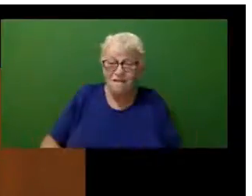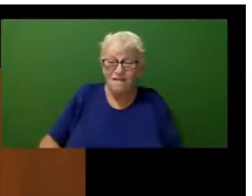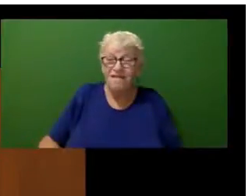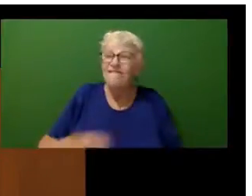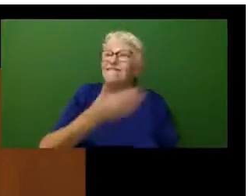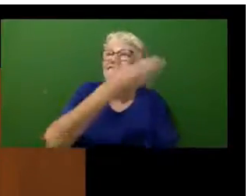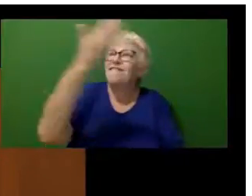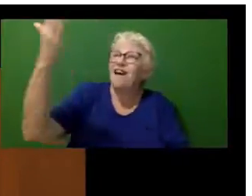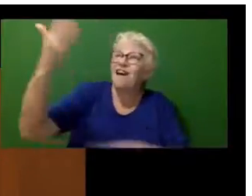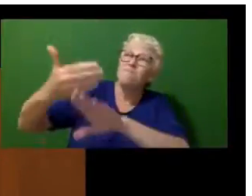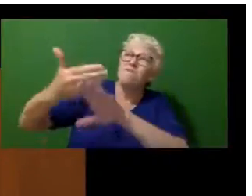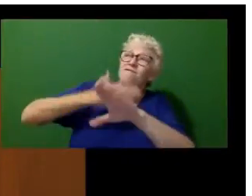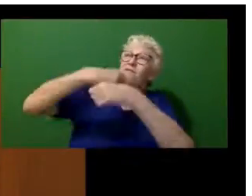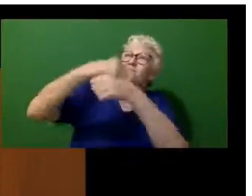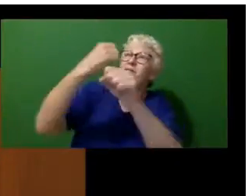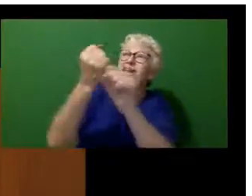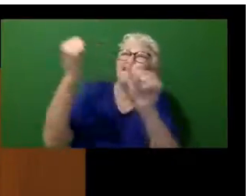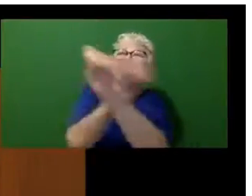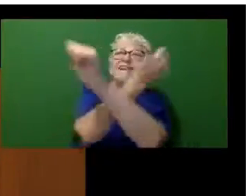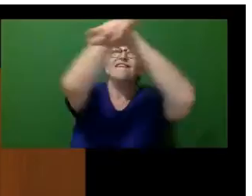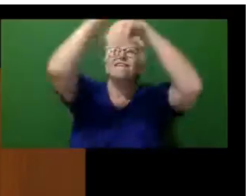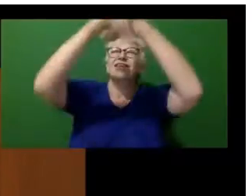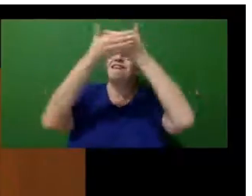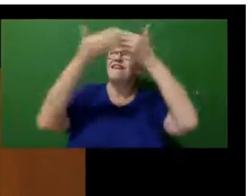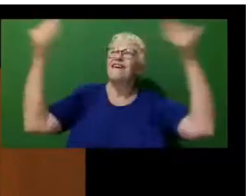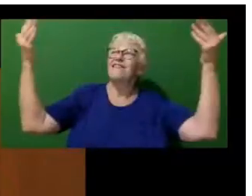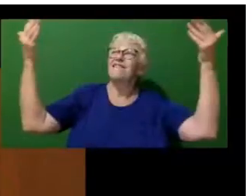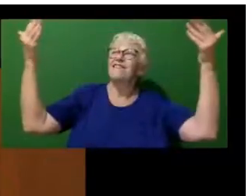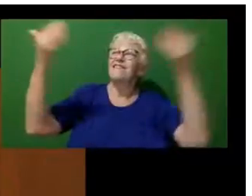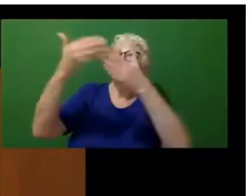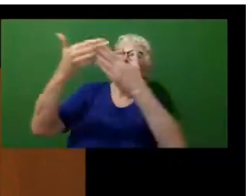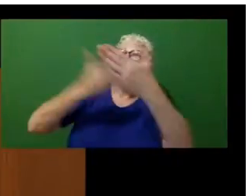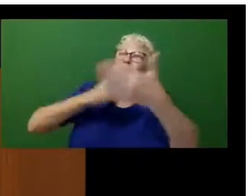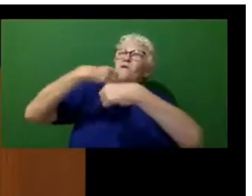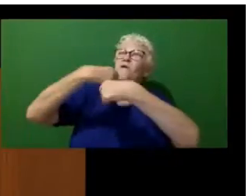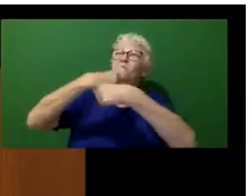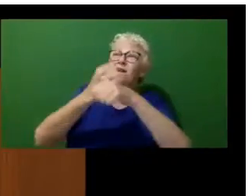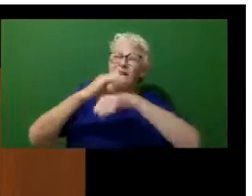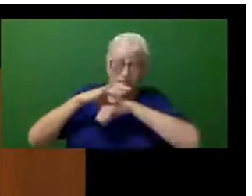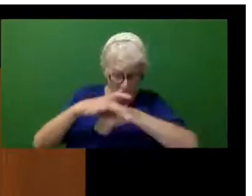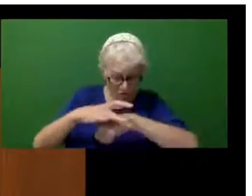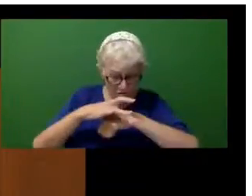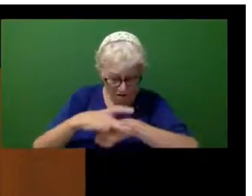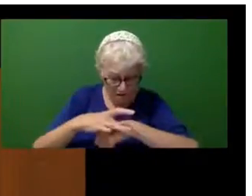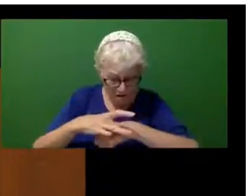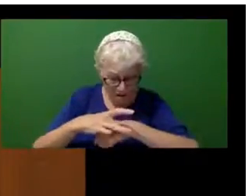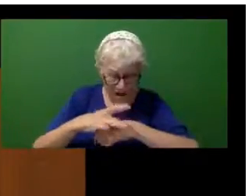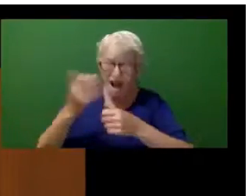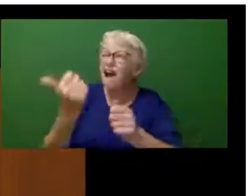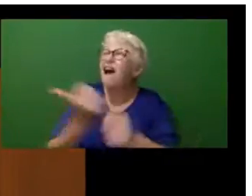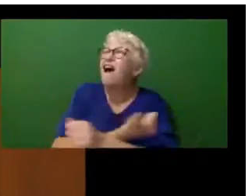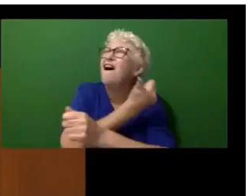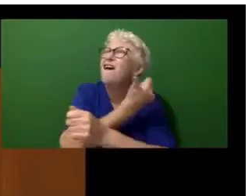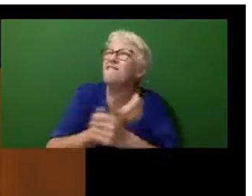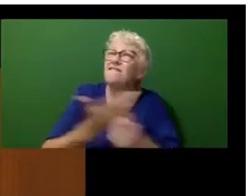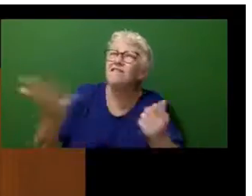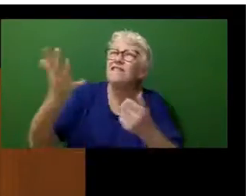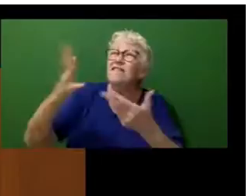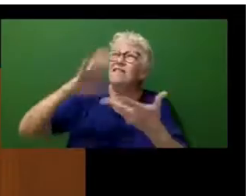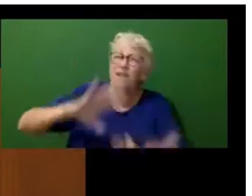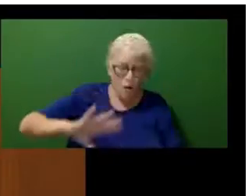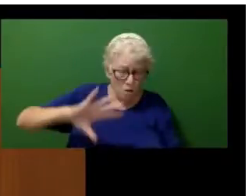Bereshit bara Elohim, et hashamayim ve'et haaretz,